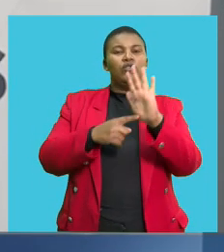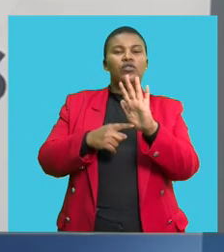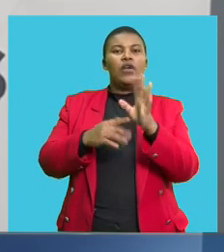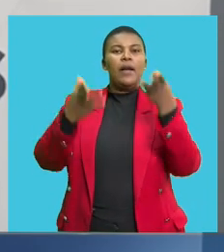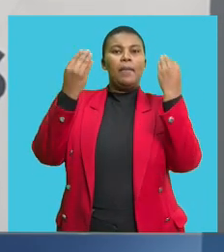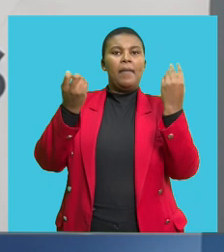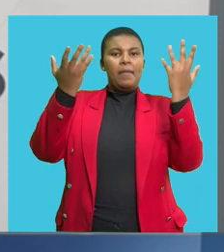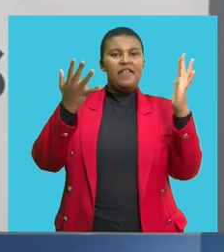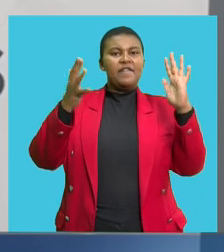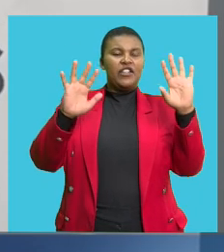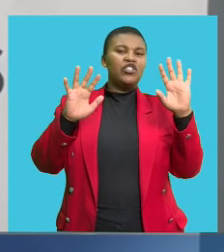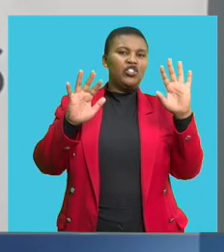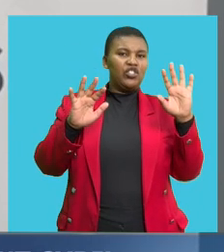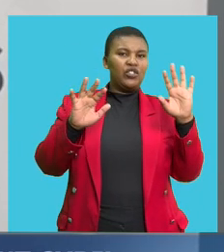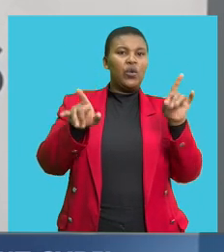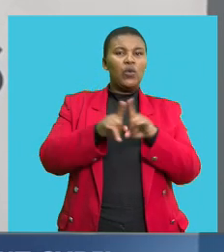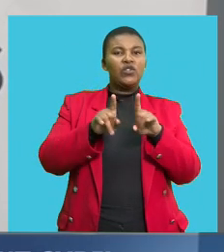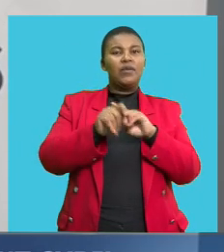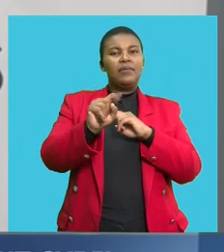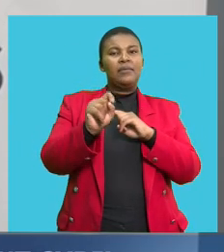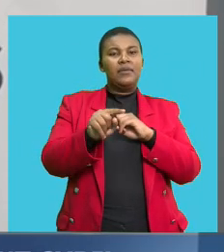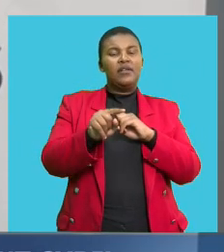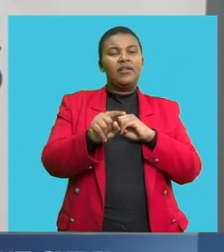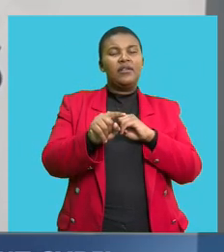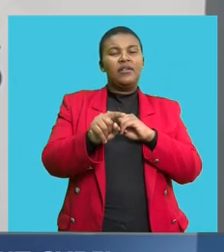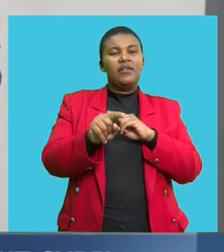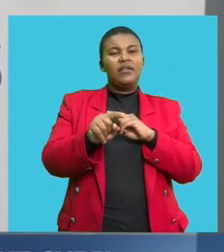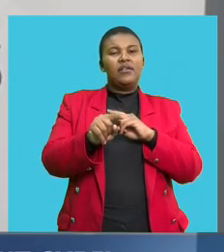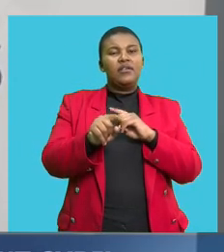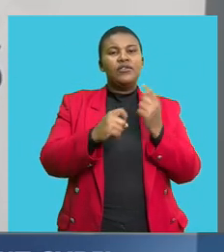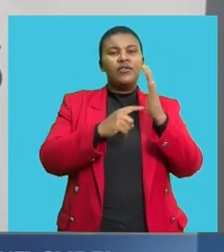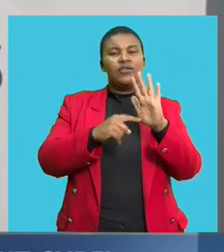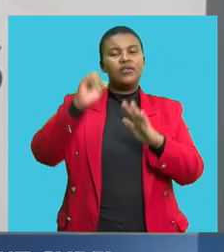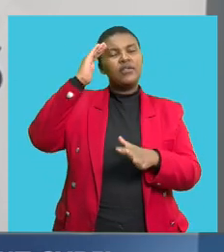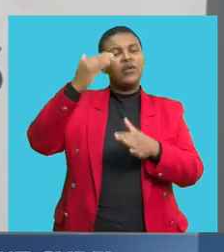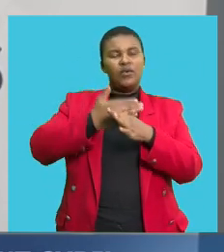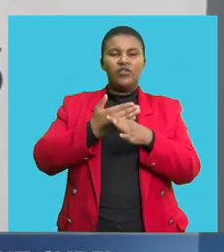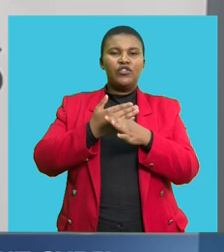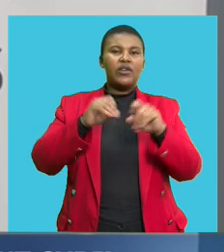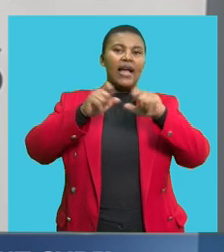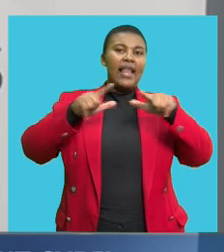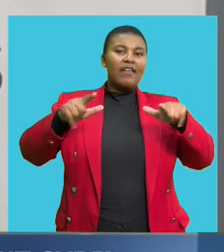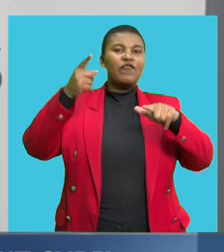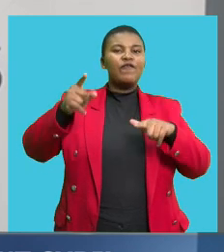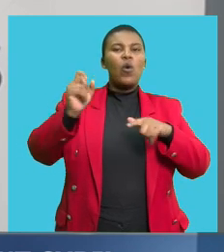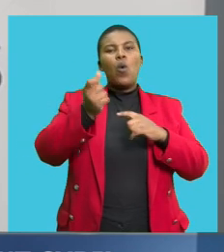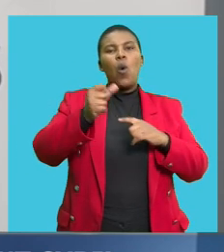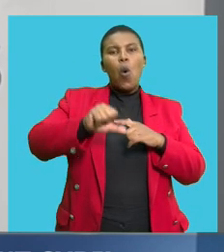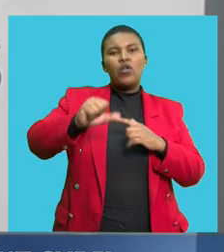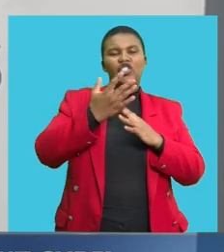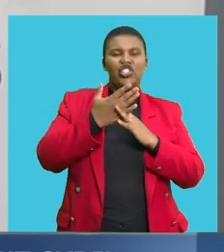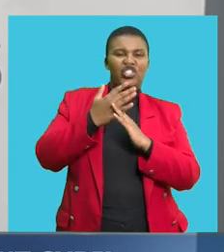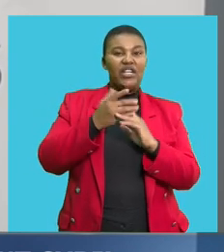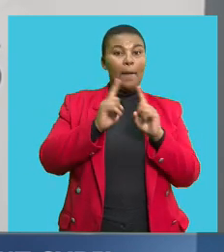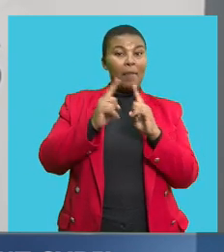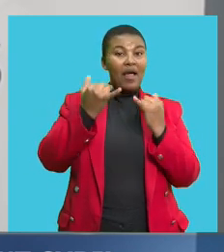new all-time high and even briefly breached the psychological 81,000 level on the all-share index, but the bond